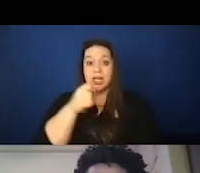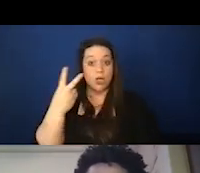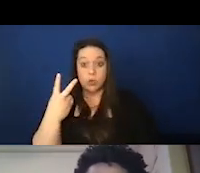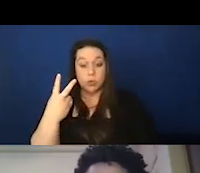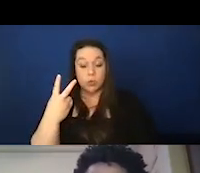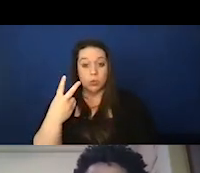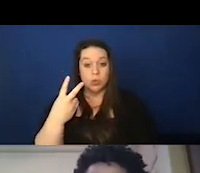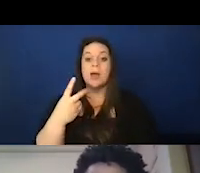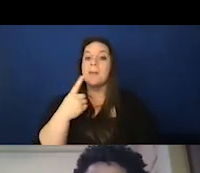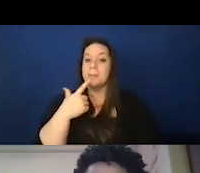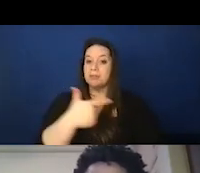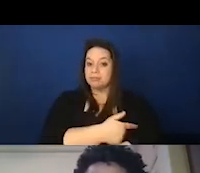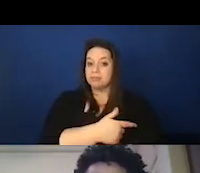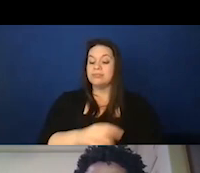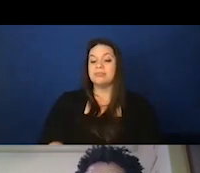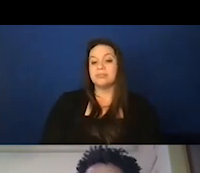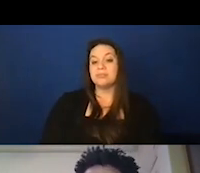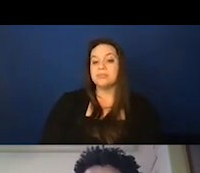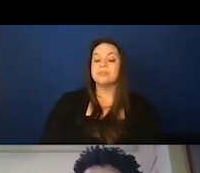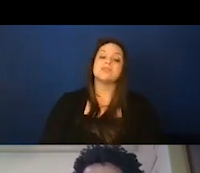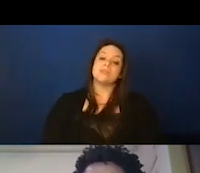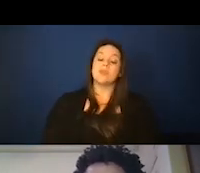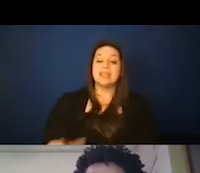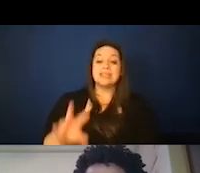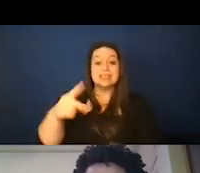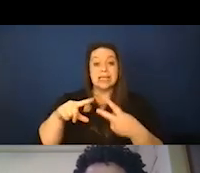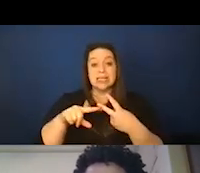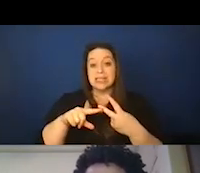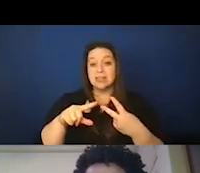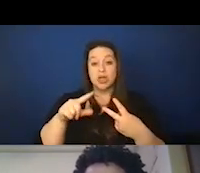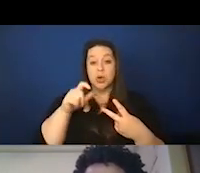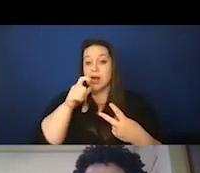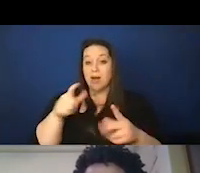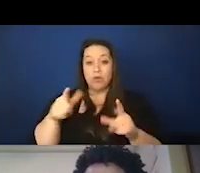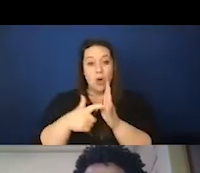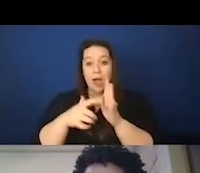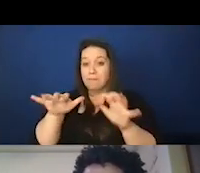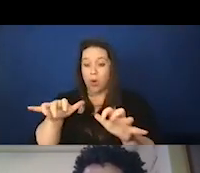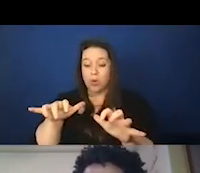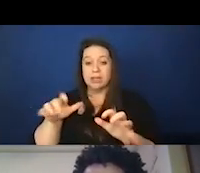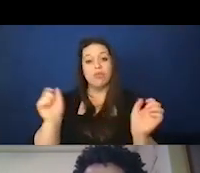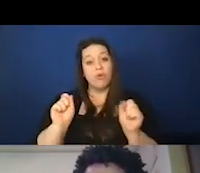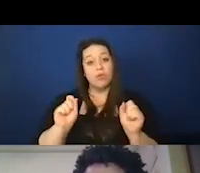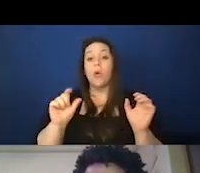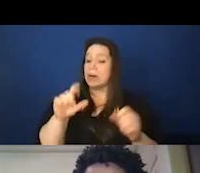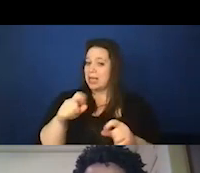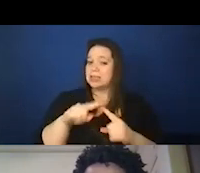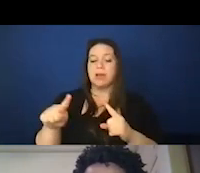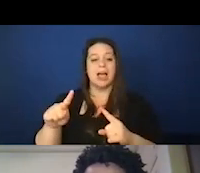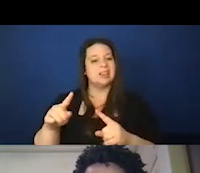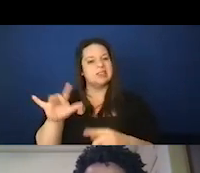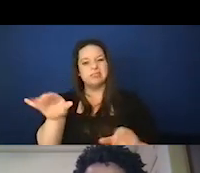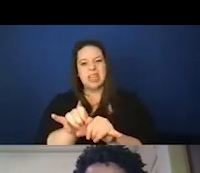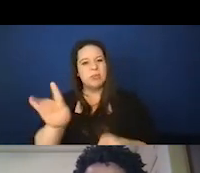store it in your home refrigerator if you had to. It does not need to be frozen like Pfizer and Moderna. It